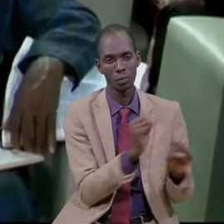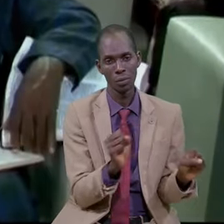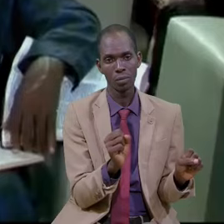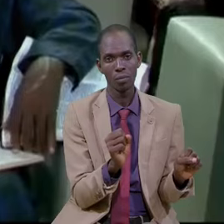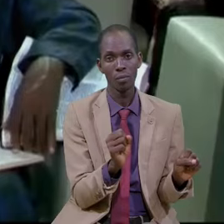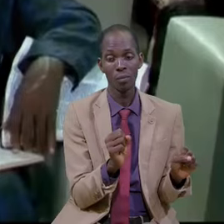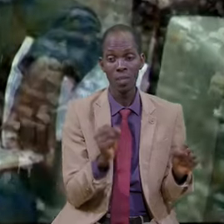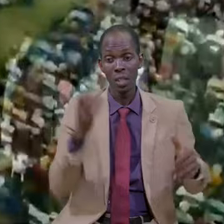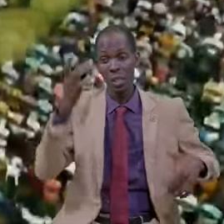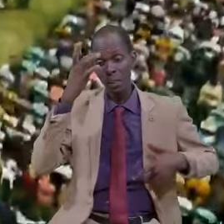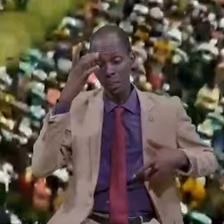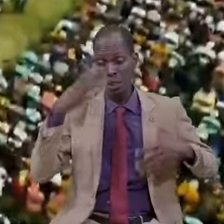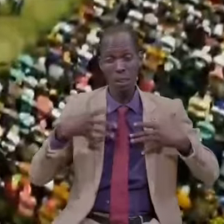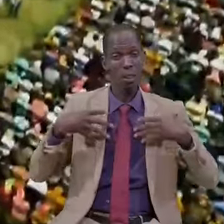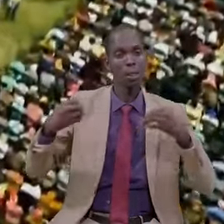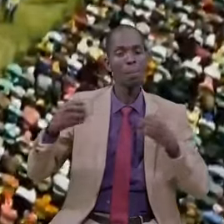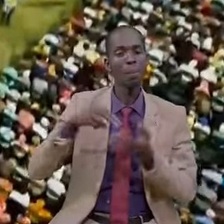sickness healed